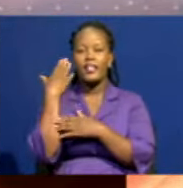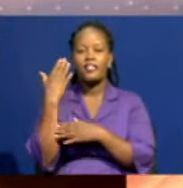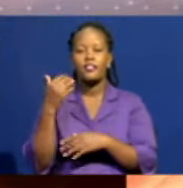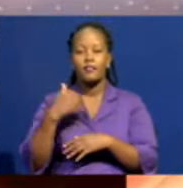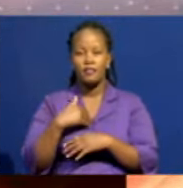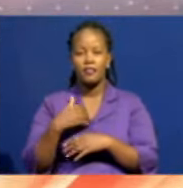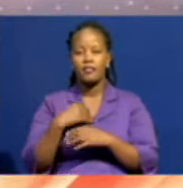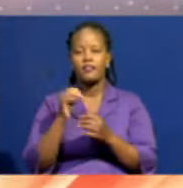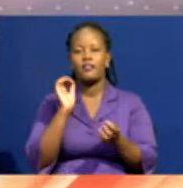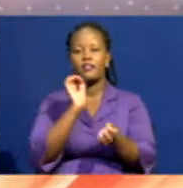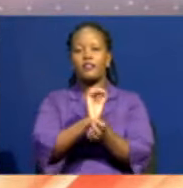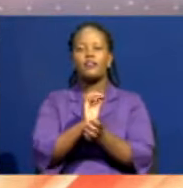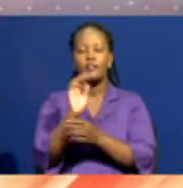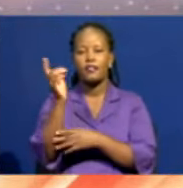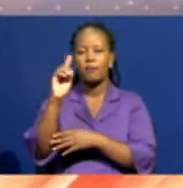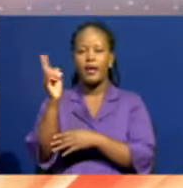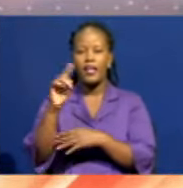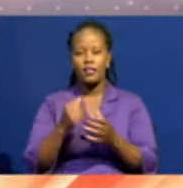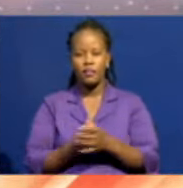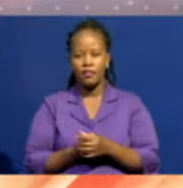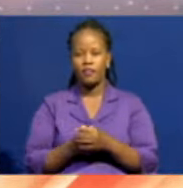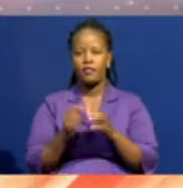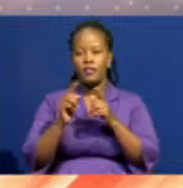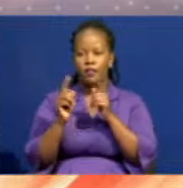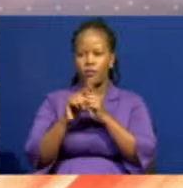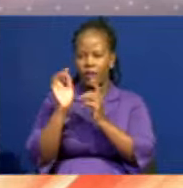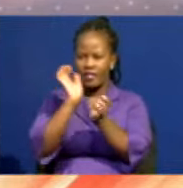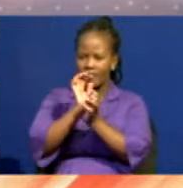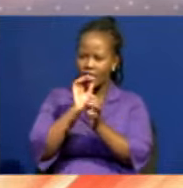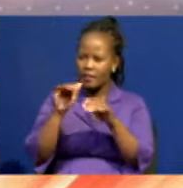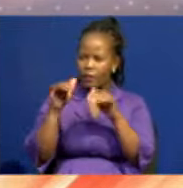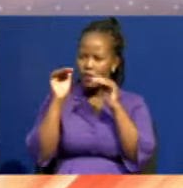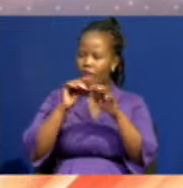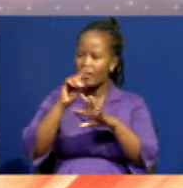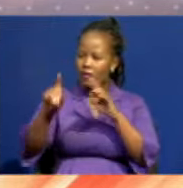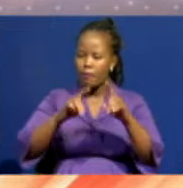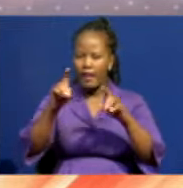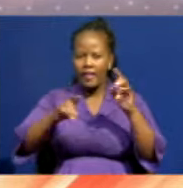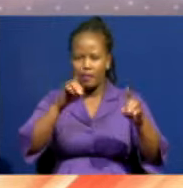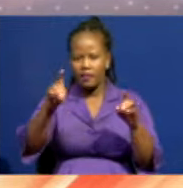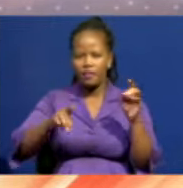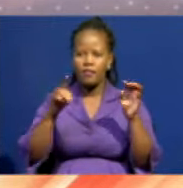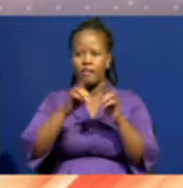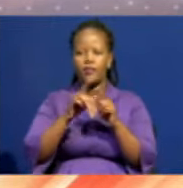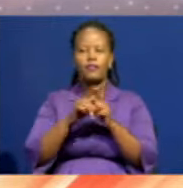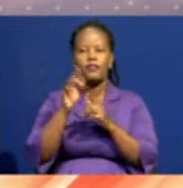Balala in Nairobi. The arrest follows allegations that the tourism fund